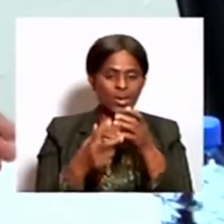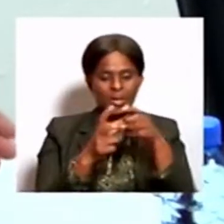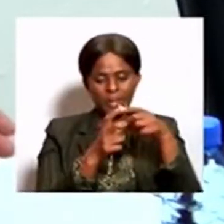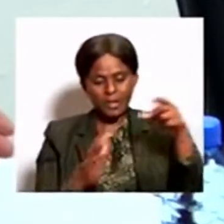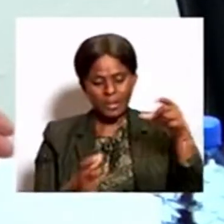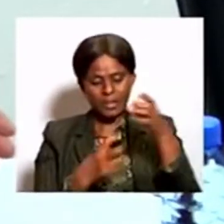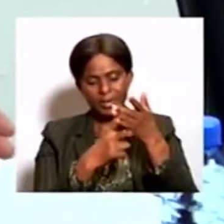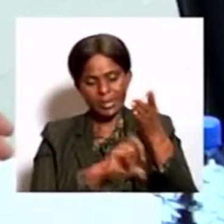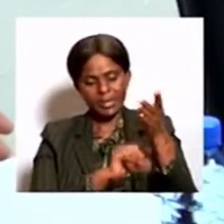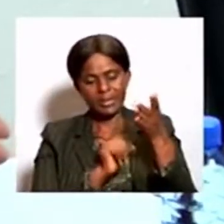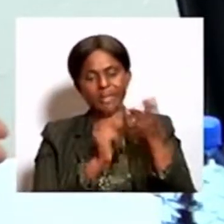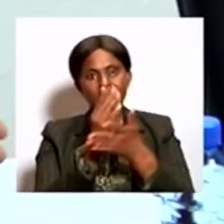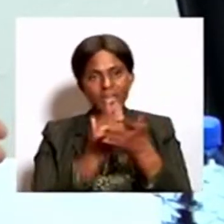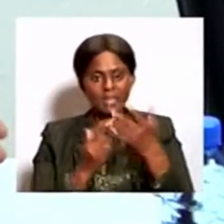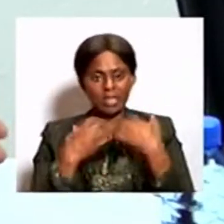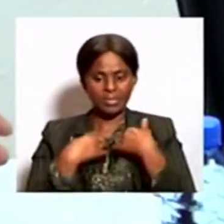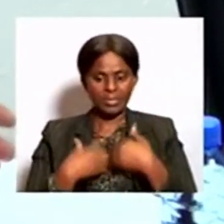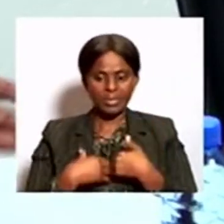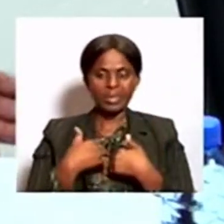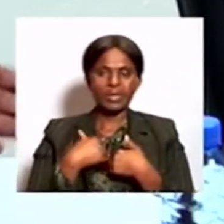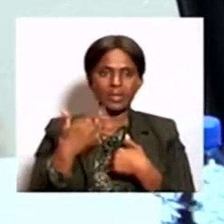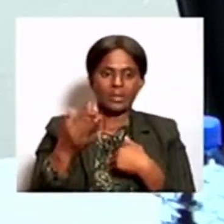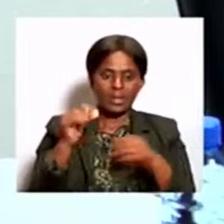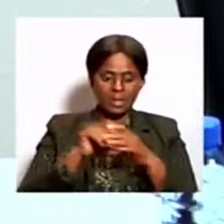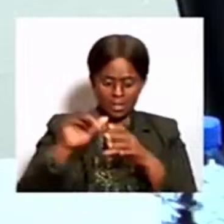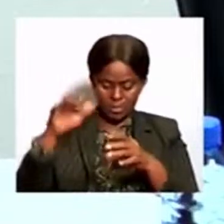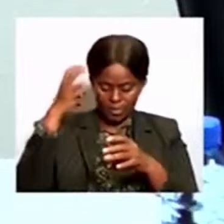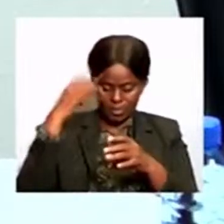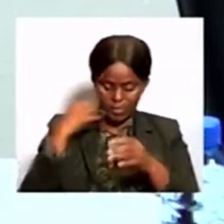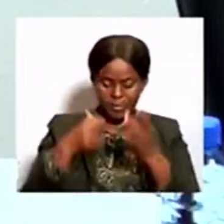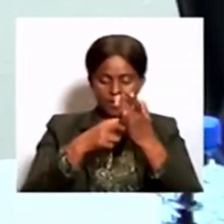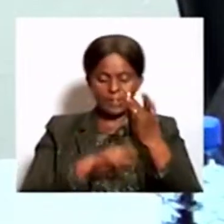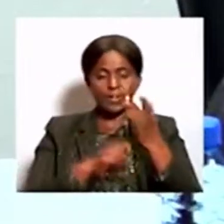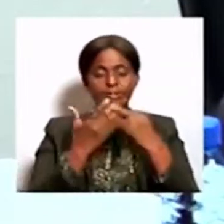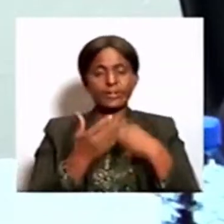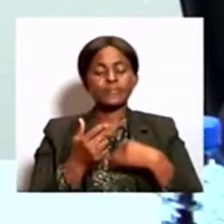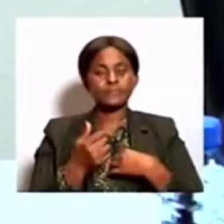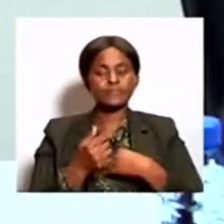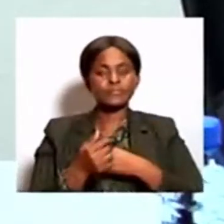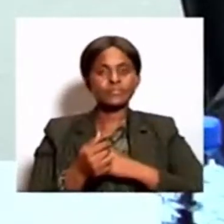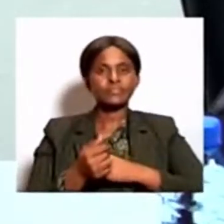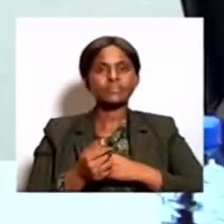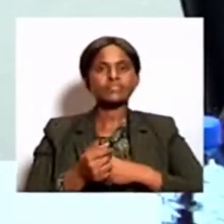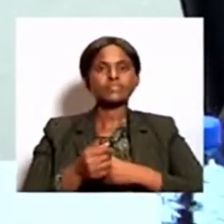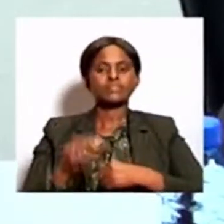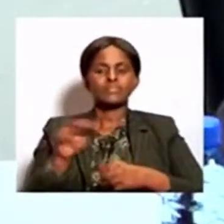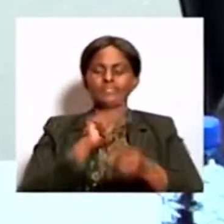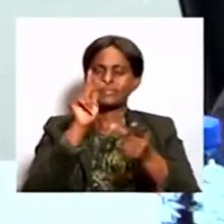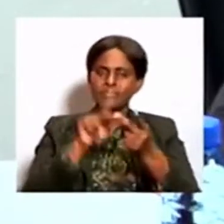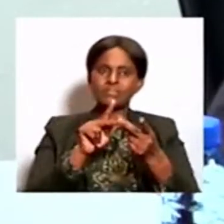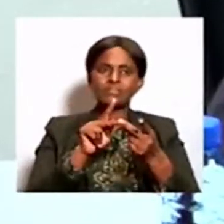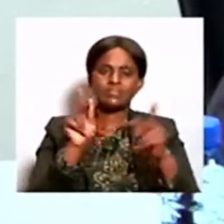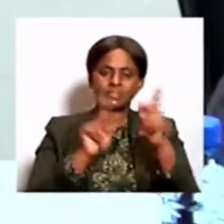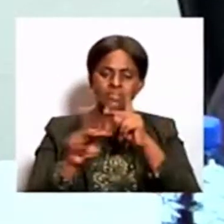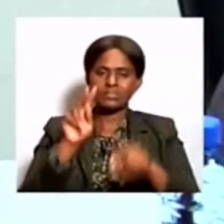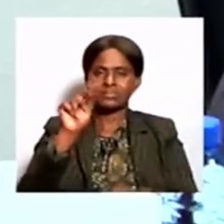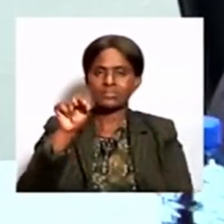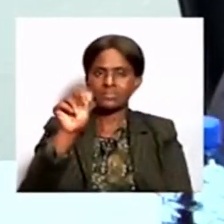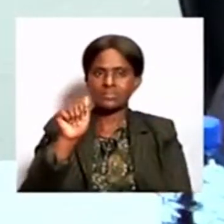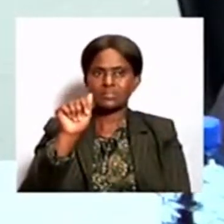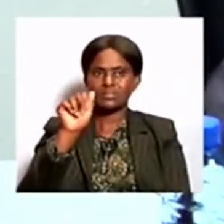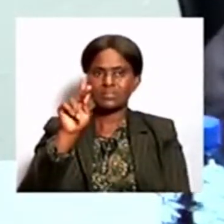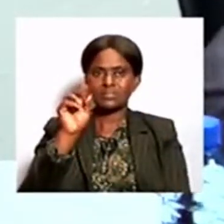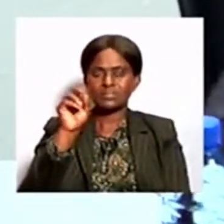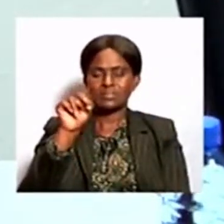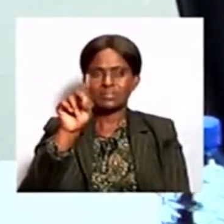receipts. Somebody in the official receipt, you are doing exactly what the people of Nakonde